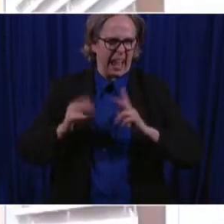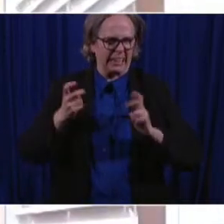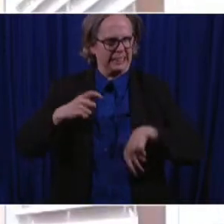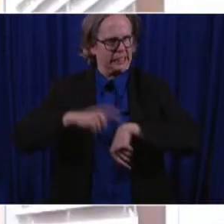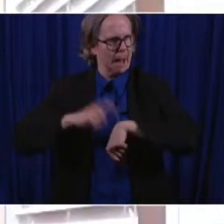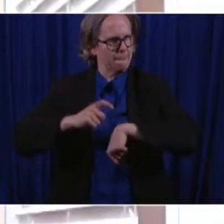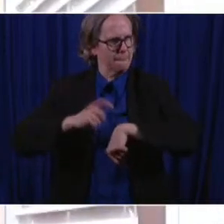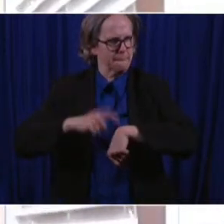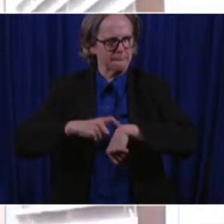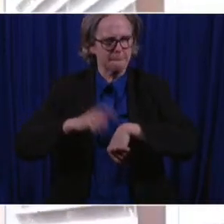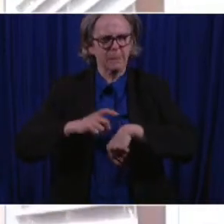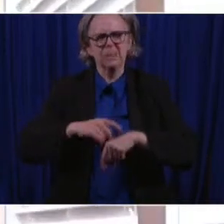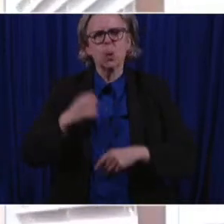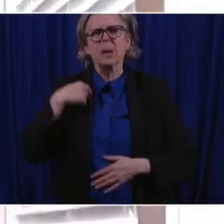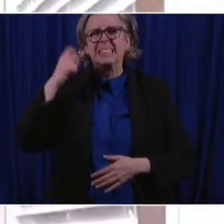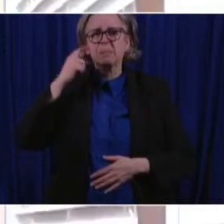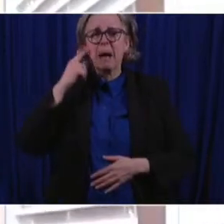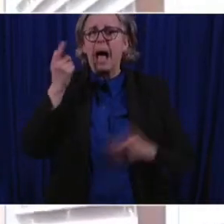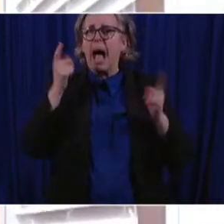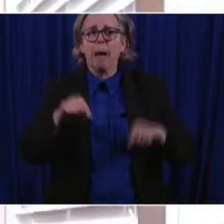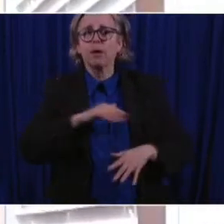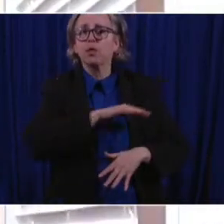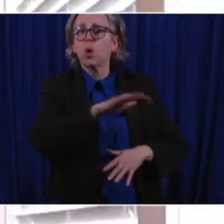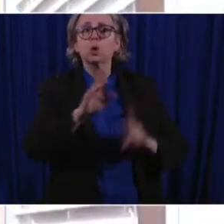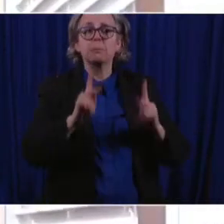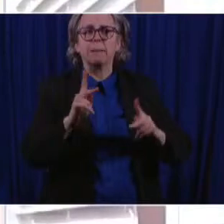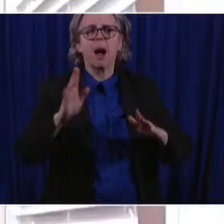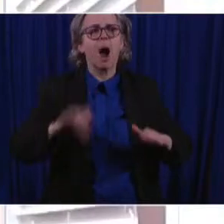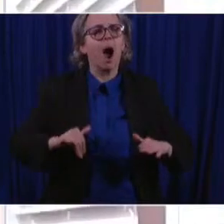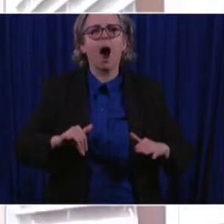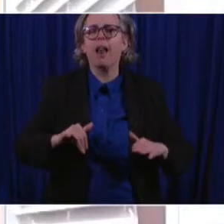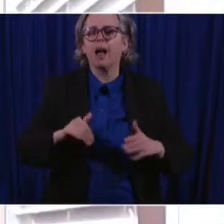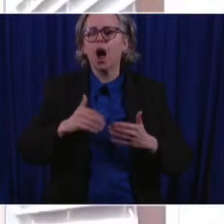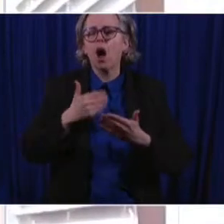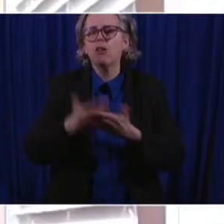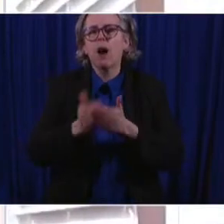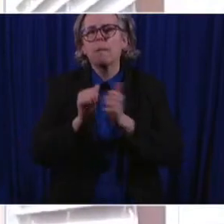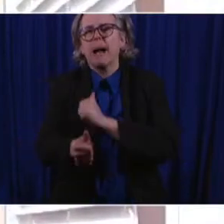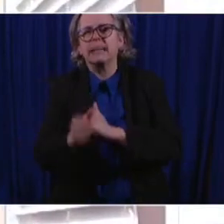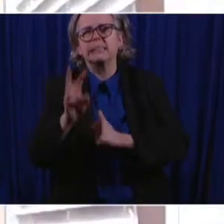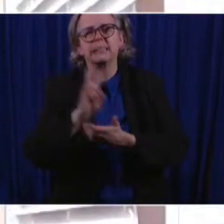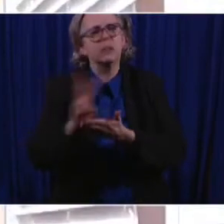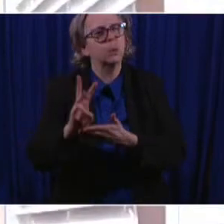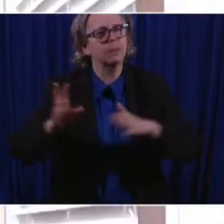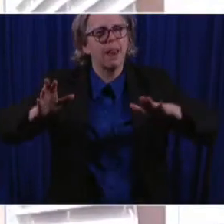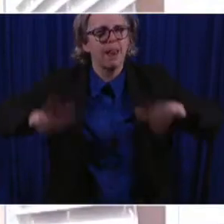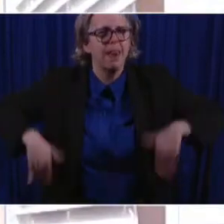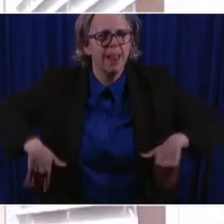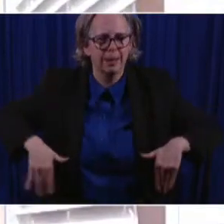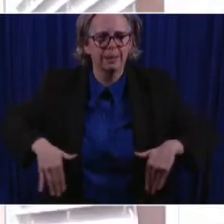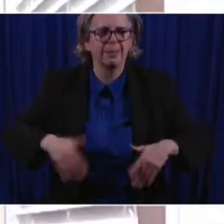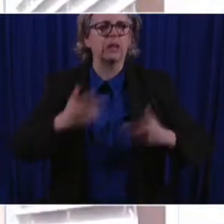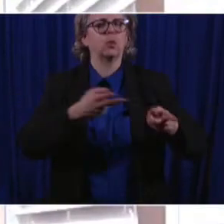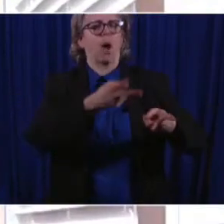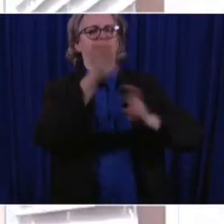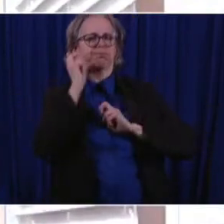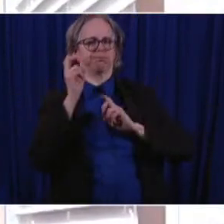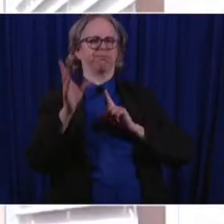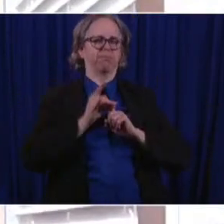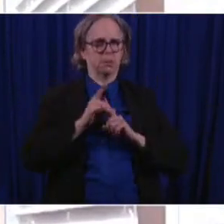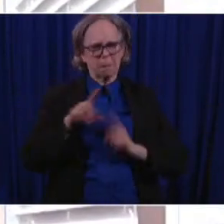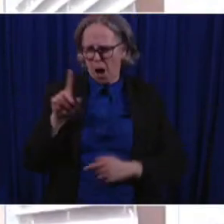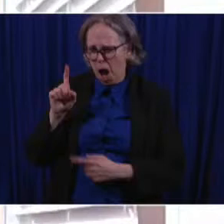as someone who is thinking about getting the vaccine, I think you have to look at this and say, these vaccines are just